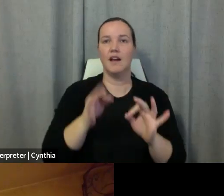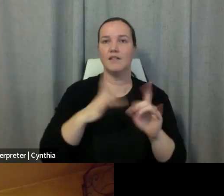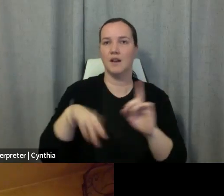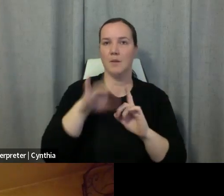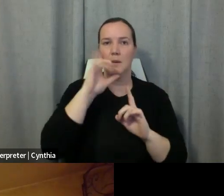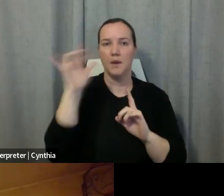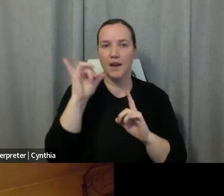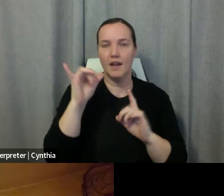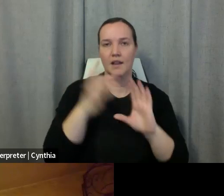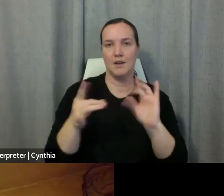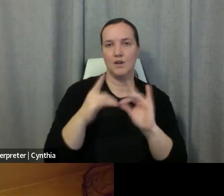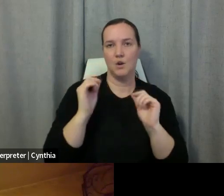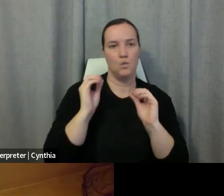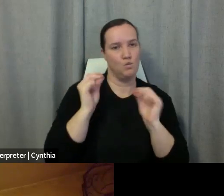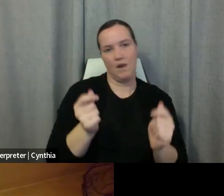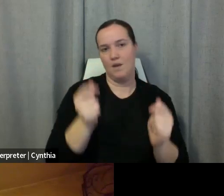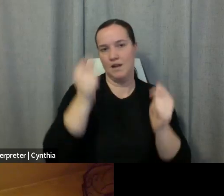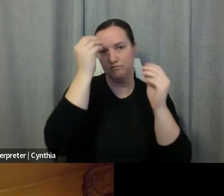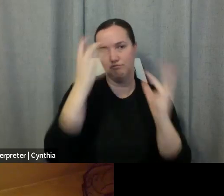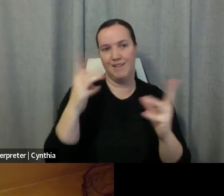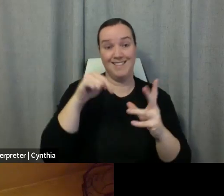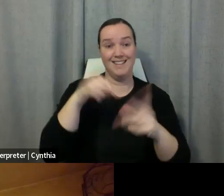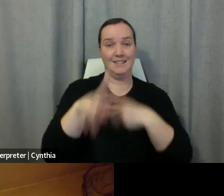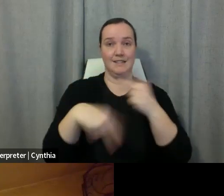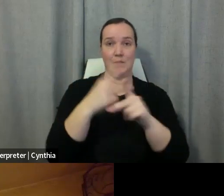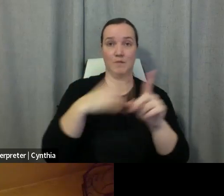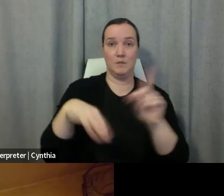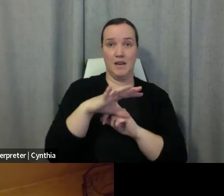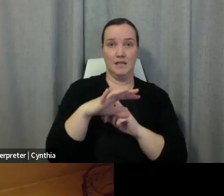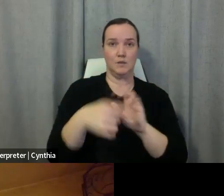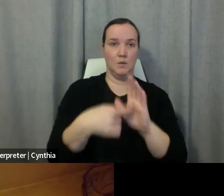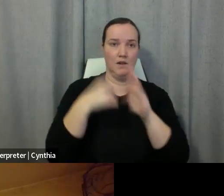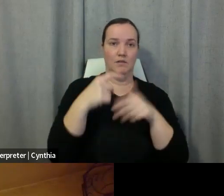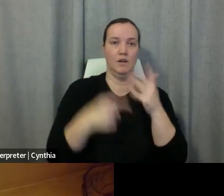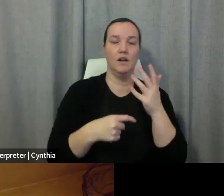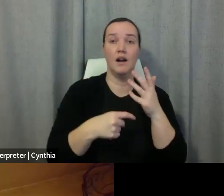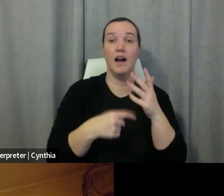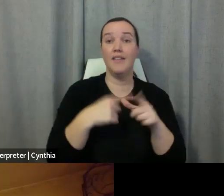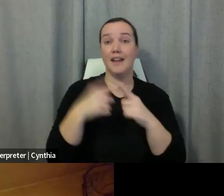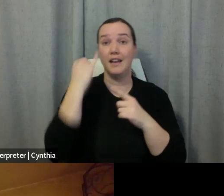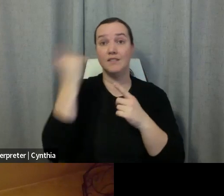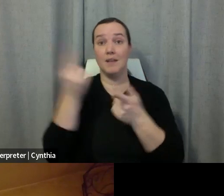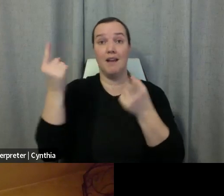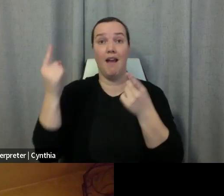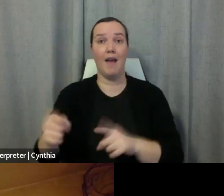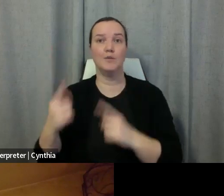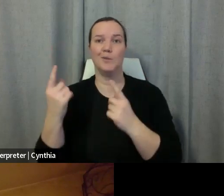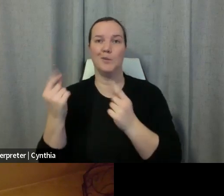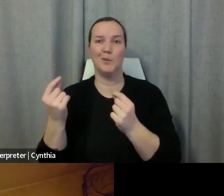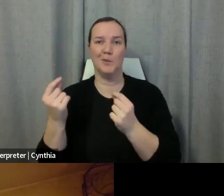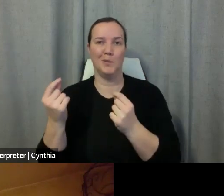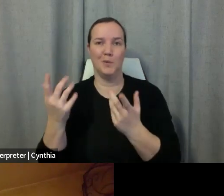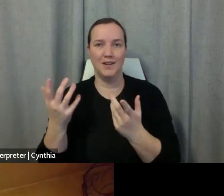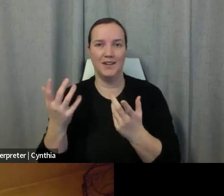that messages right away, this is the expectation for the kind of space we want to hold together. And then it's about when something happens. So when something happens in that